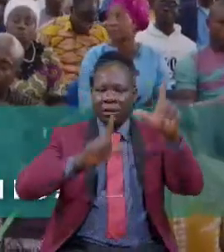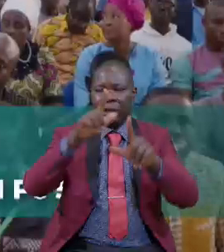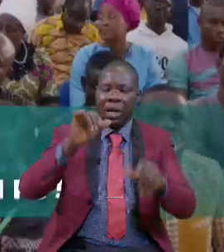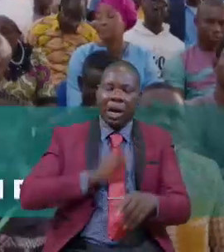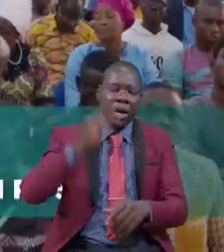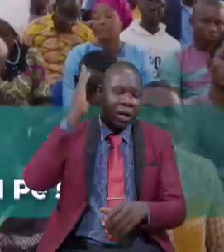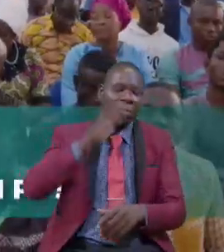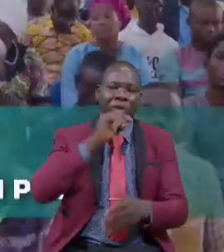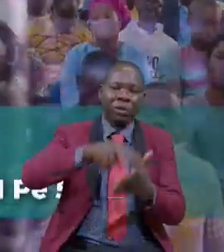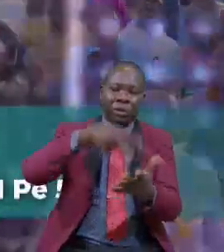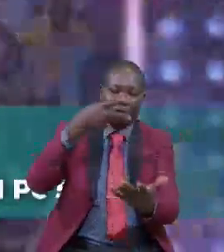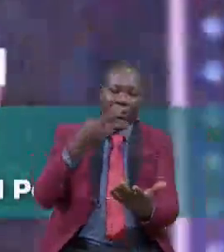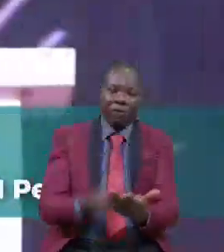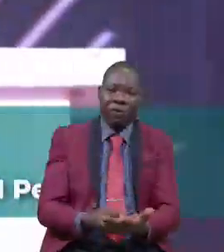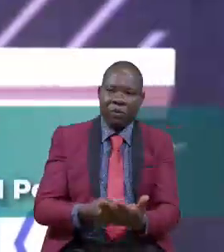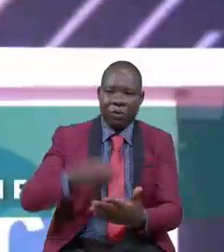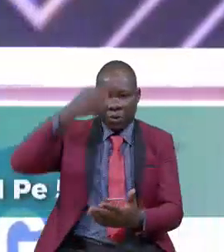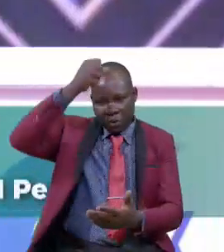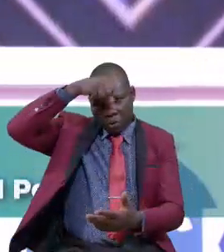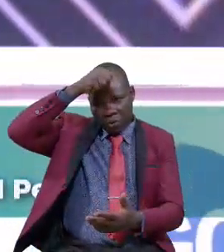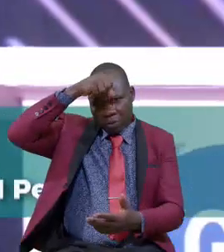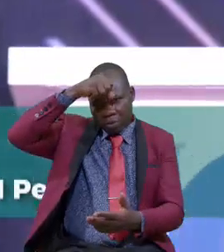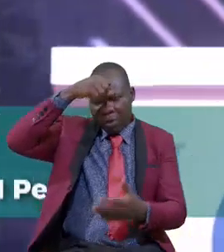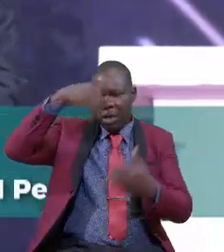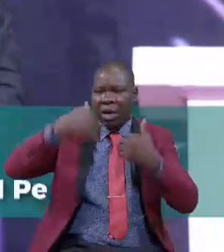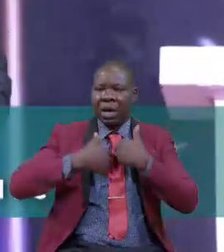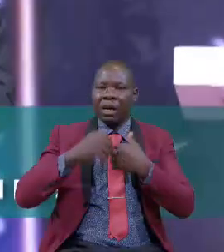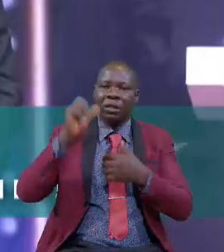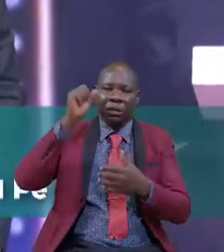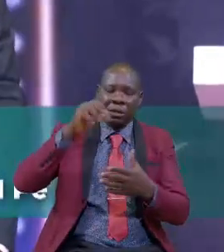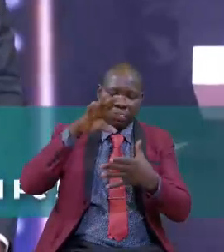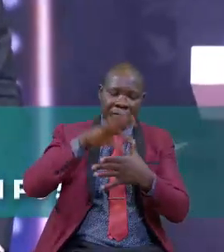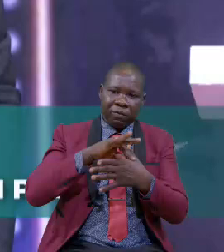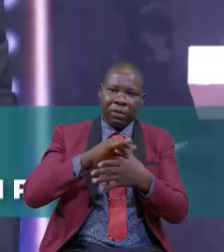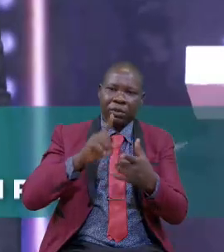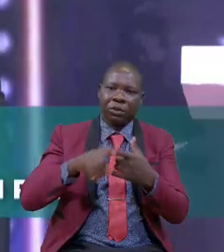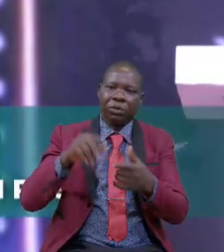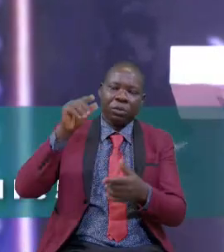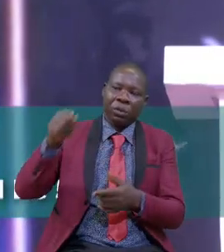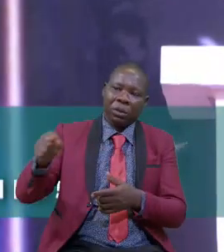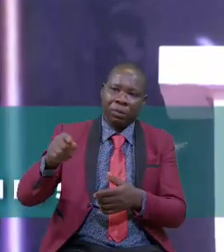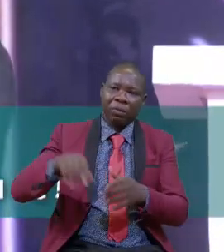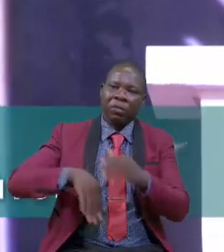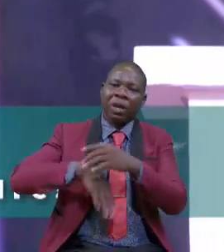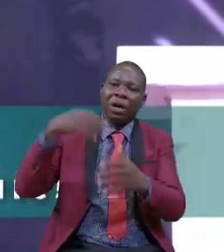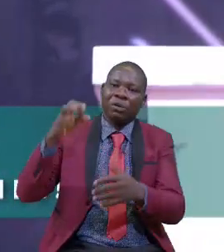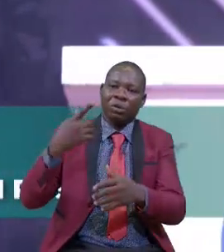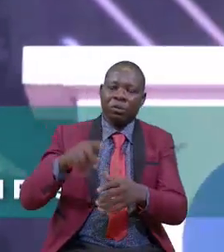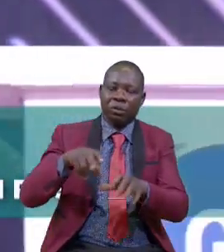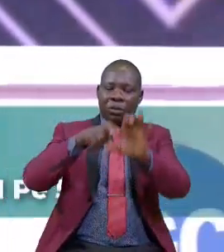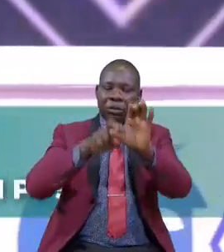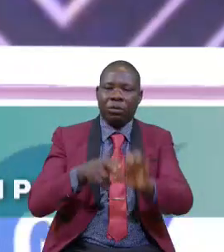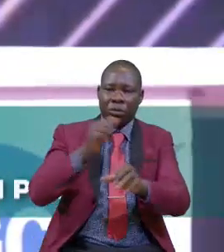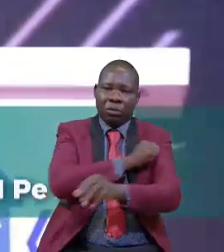Solomon had his flesh pull him out of the throne of authority and